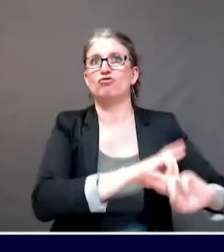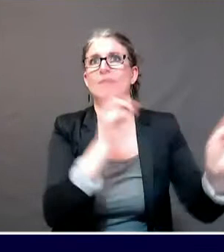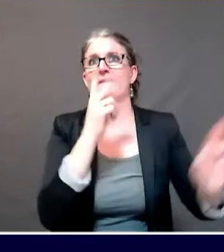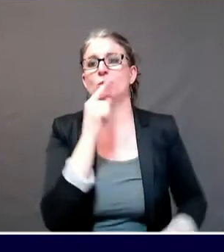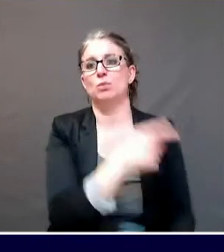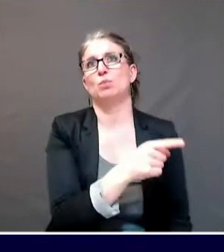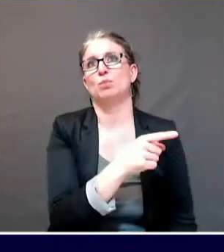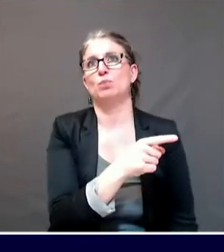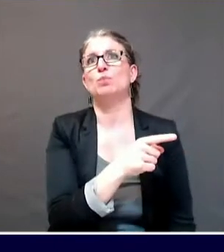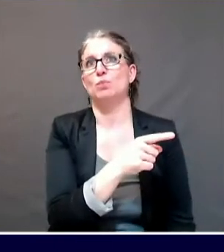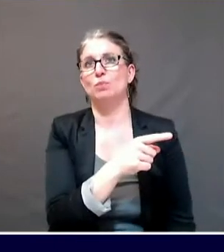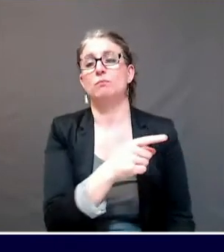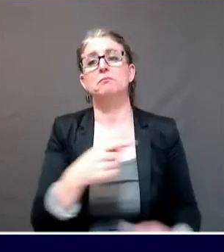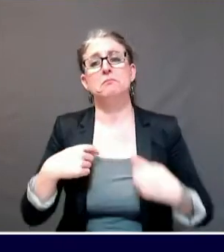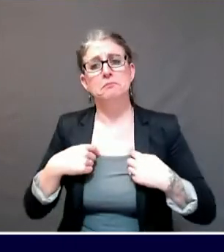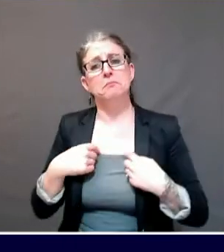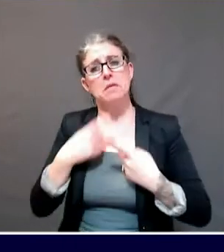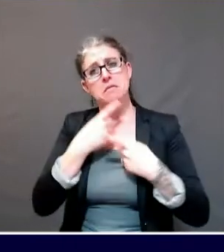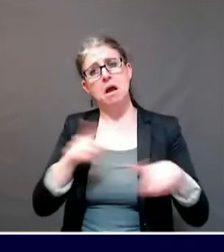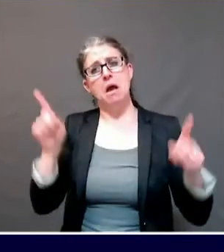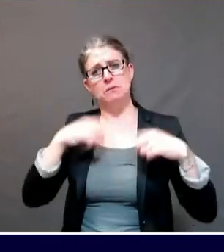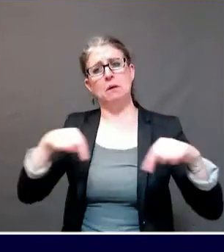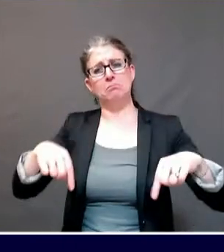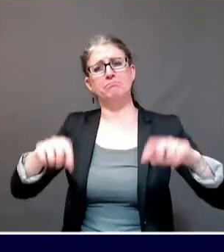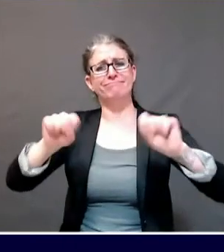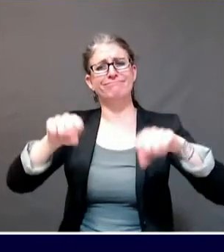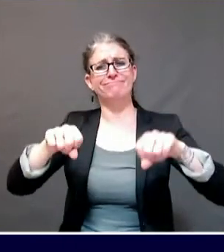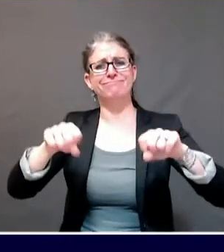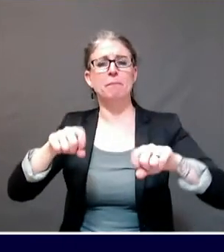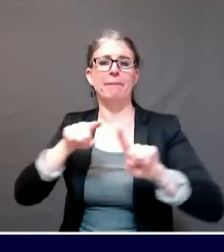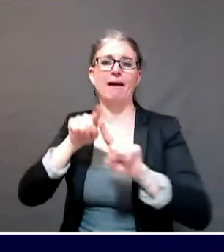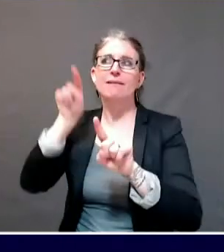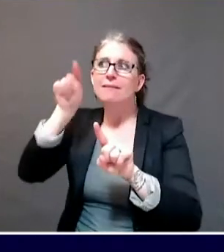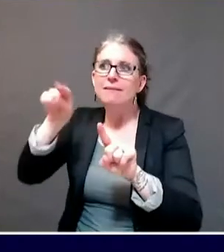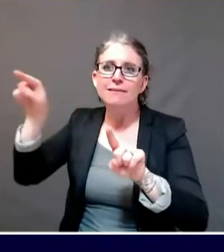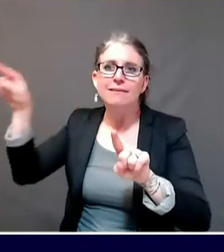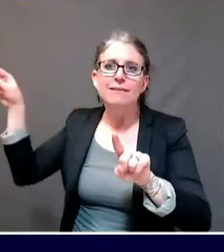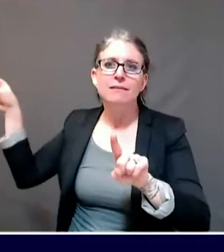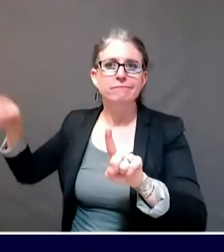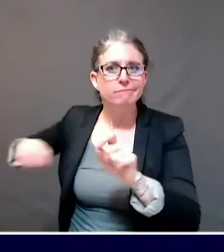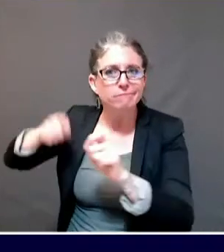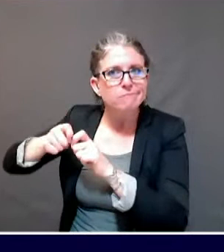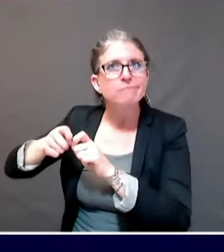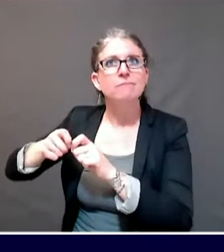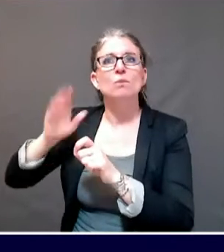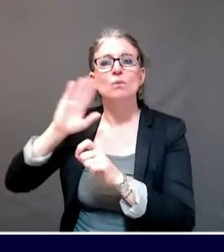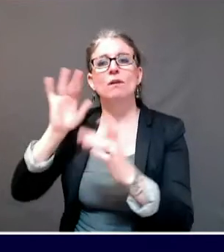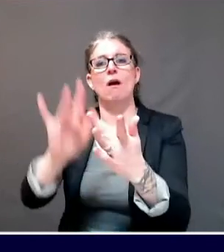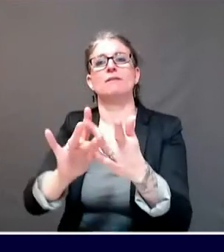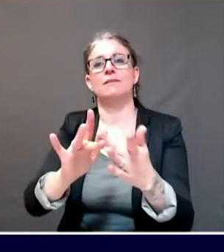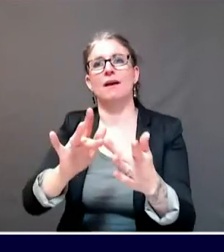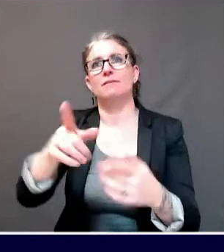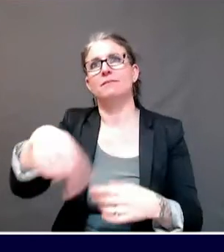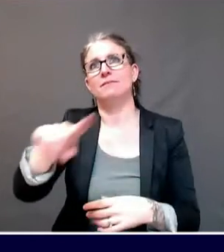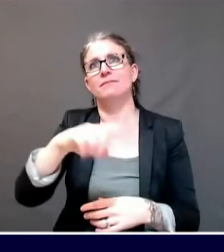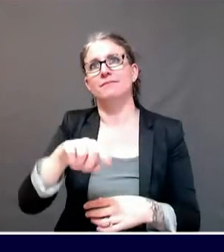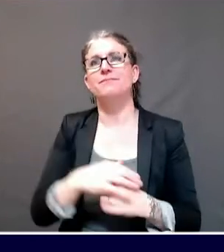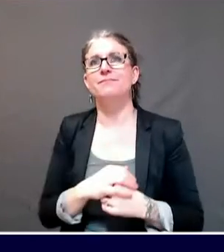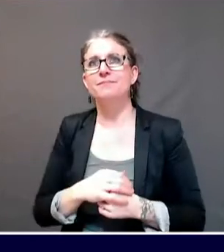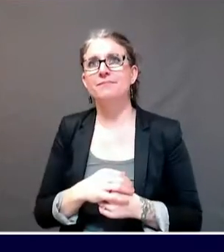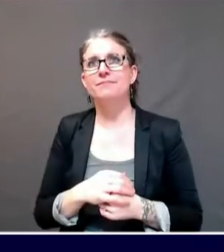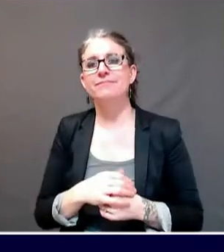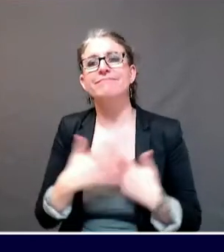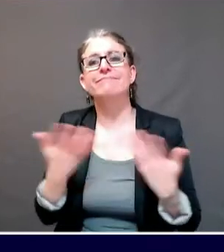here's how they can access it. But more granularly, more tactically, it's most likely that they will receive outreach from